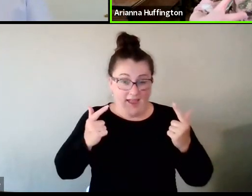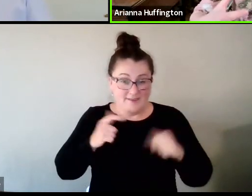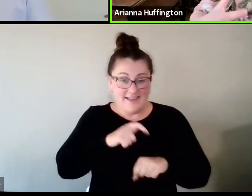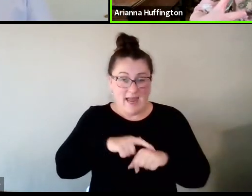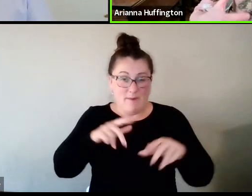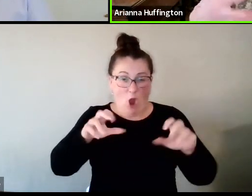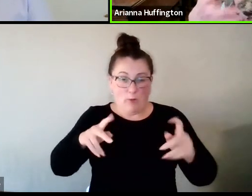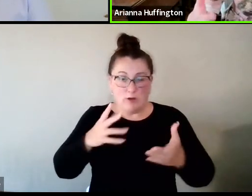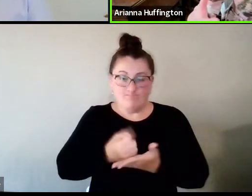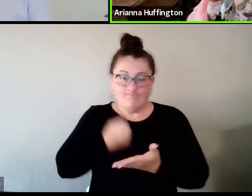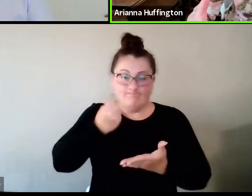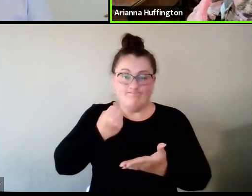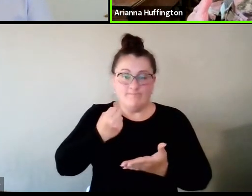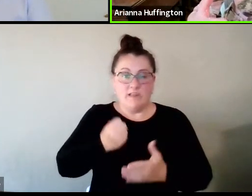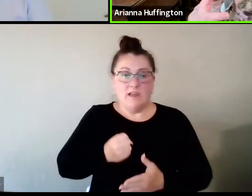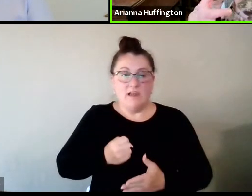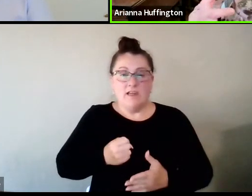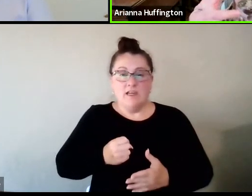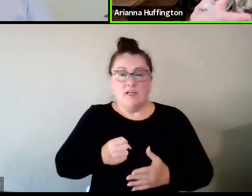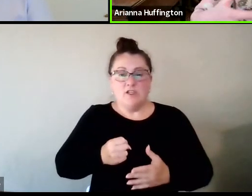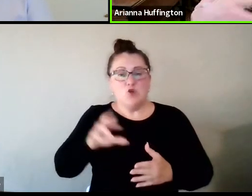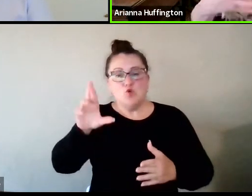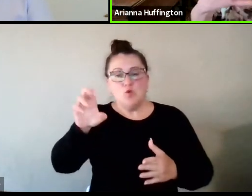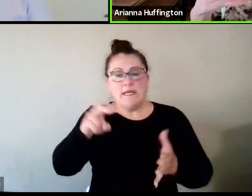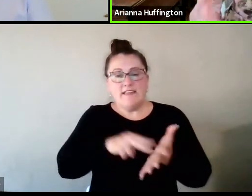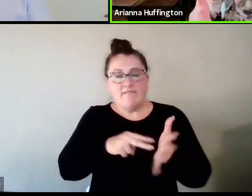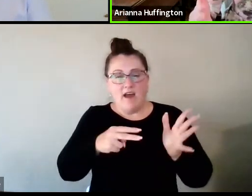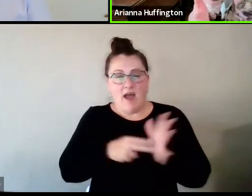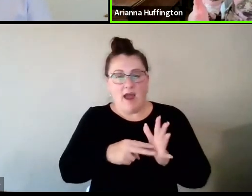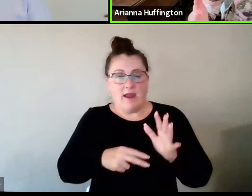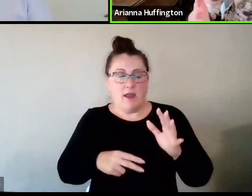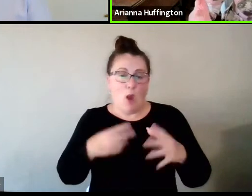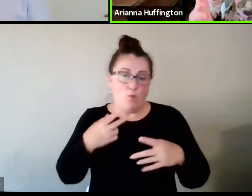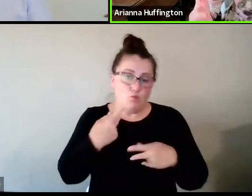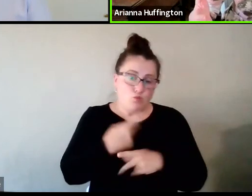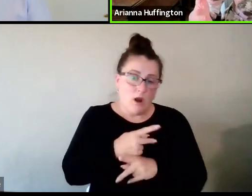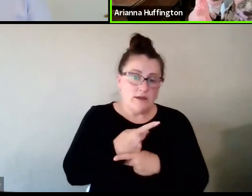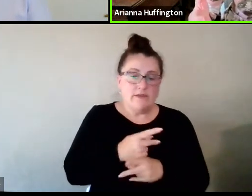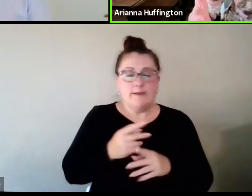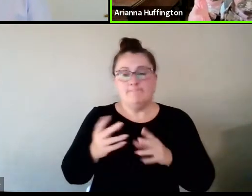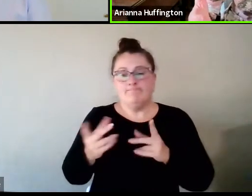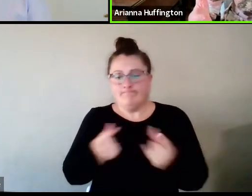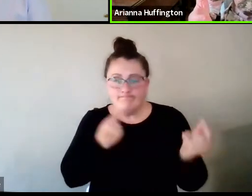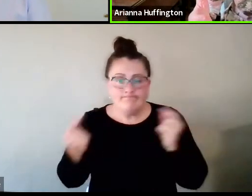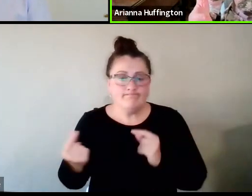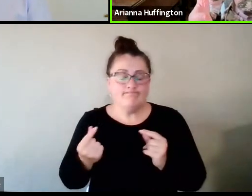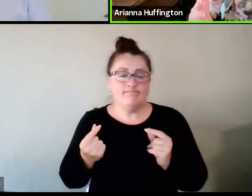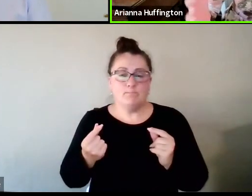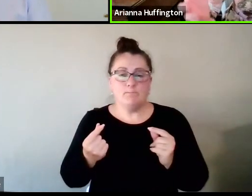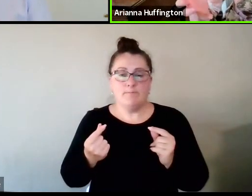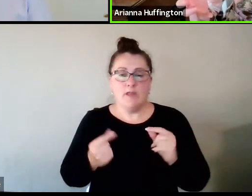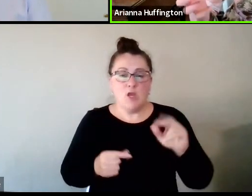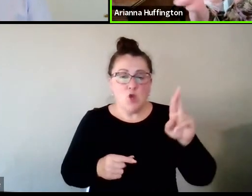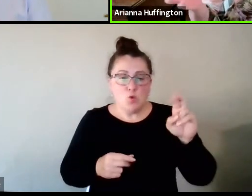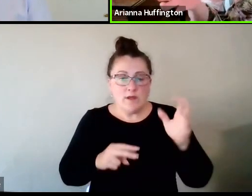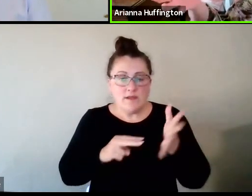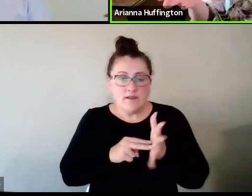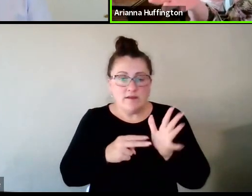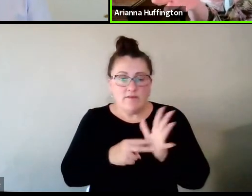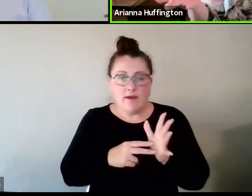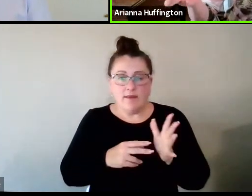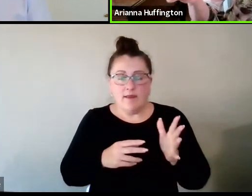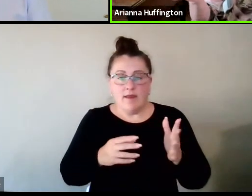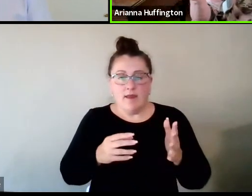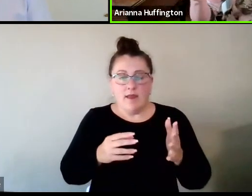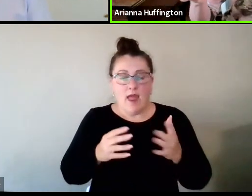opportunity to redefine productivity, to redefine how we live and how